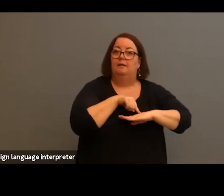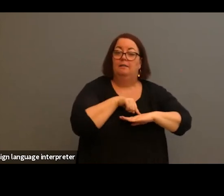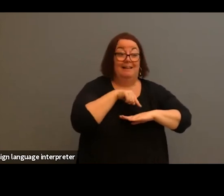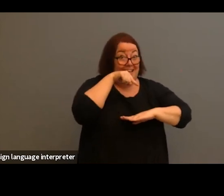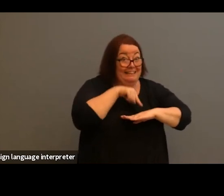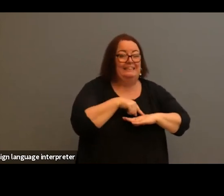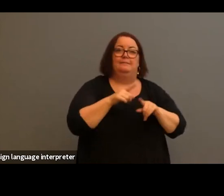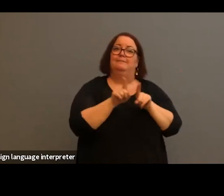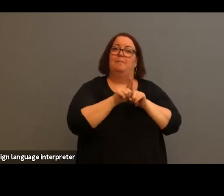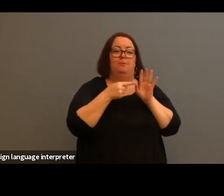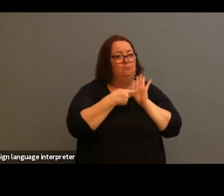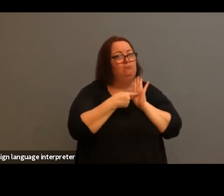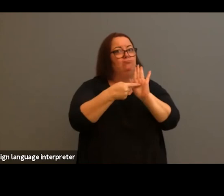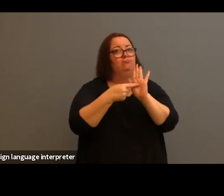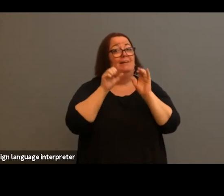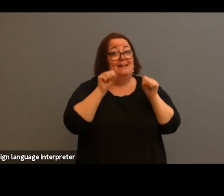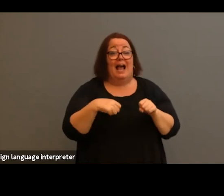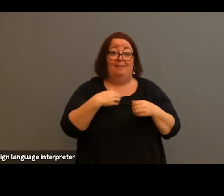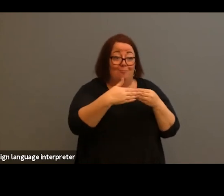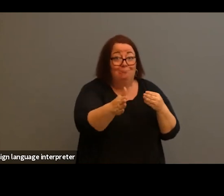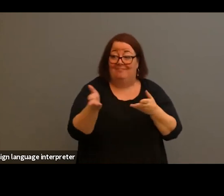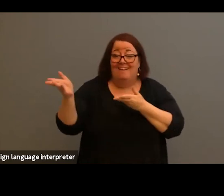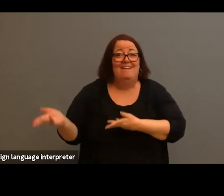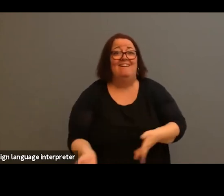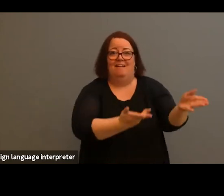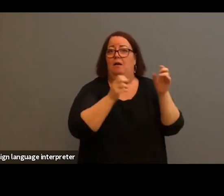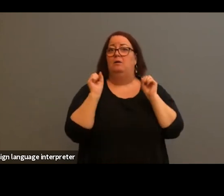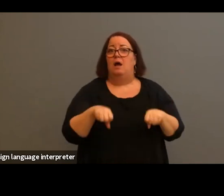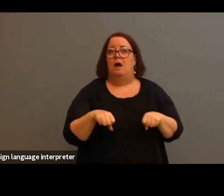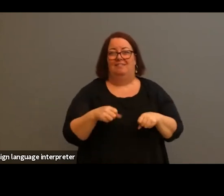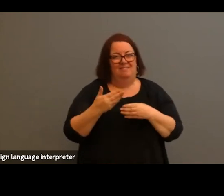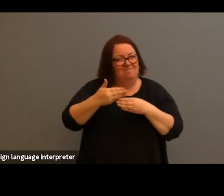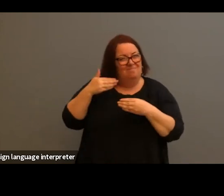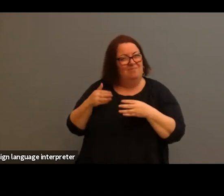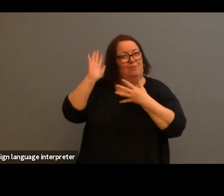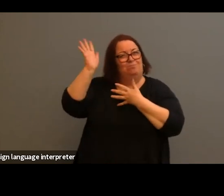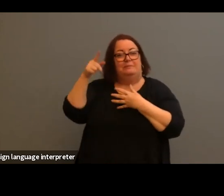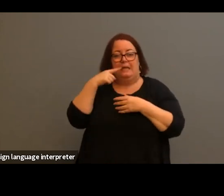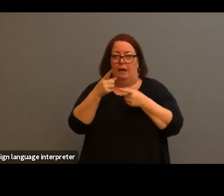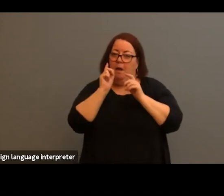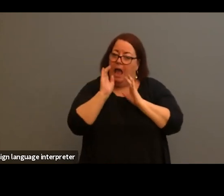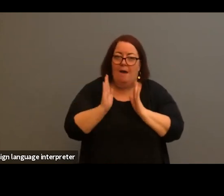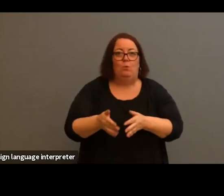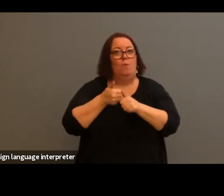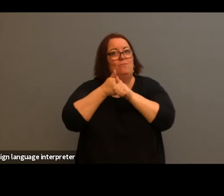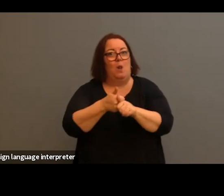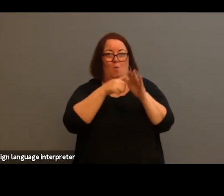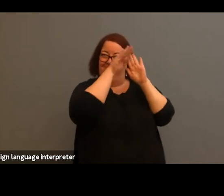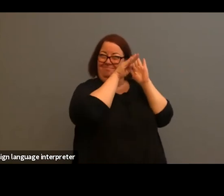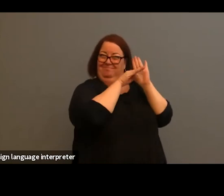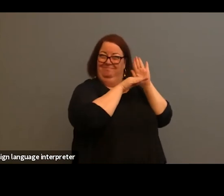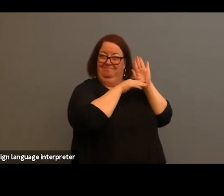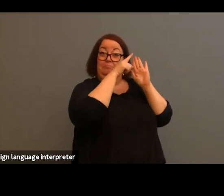had mentioned a couple of the directives, the legislation that we have put in place, I mean the web directive, but also the